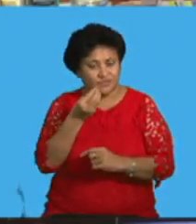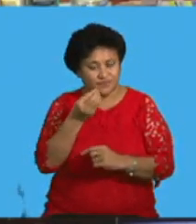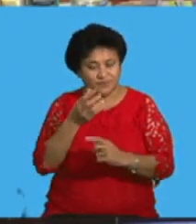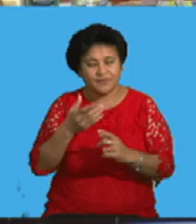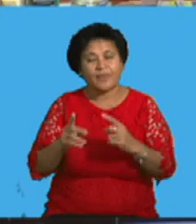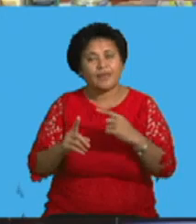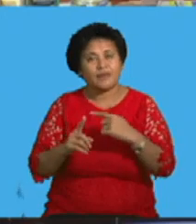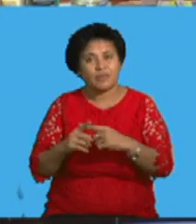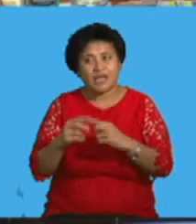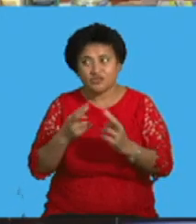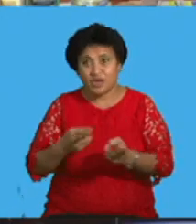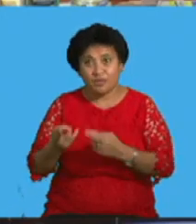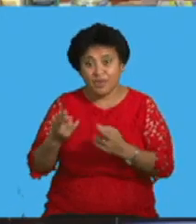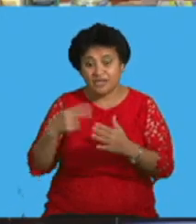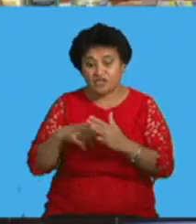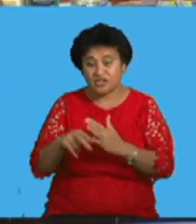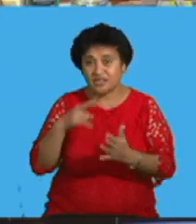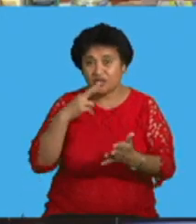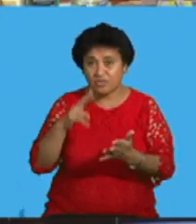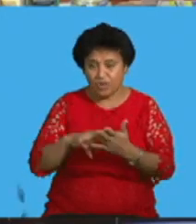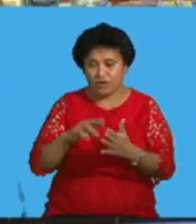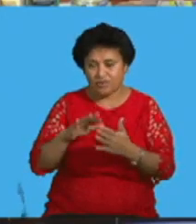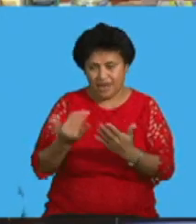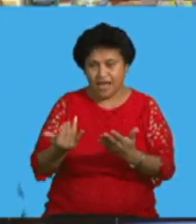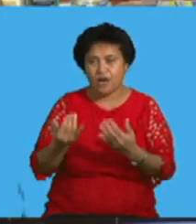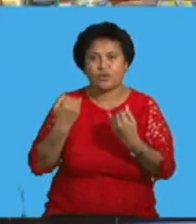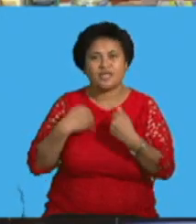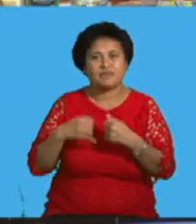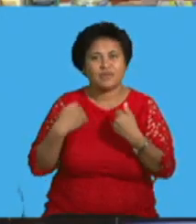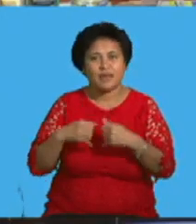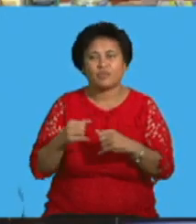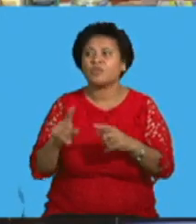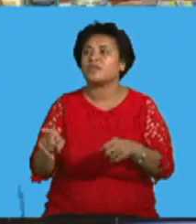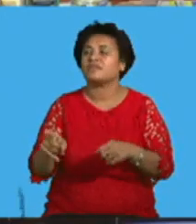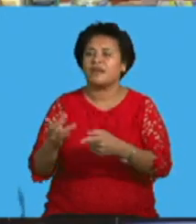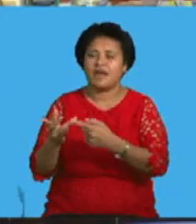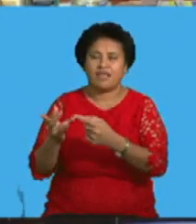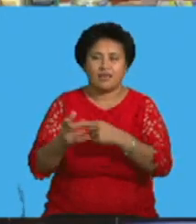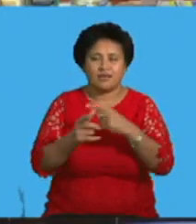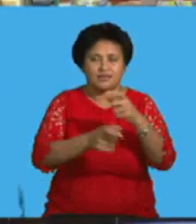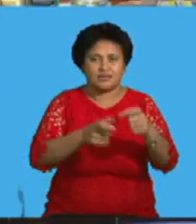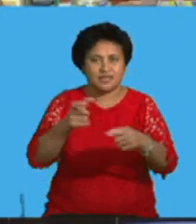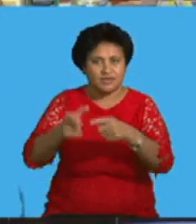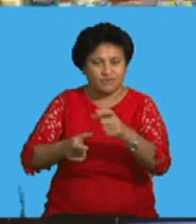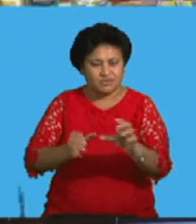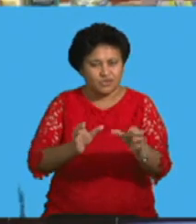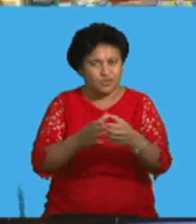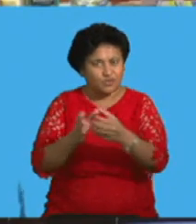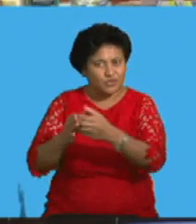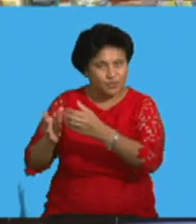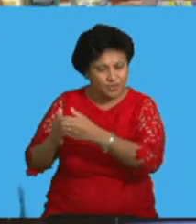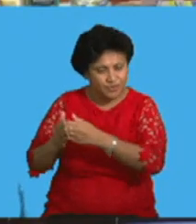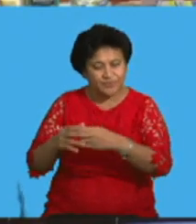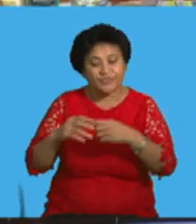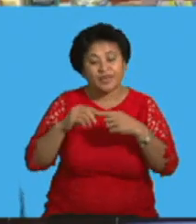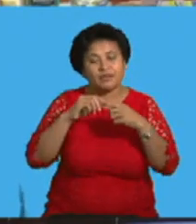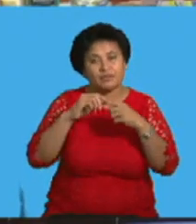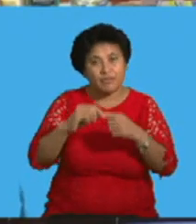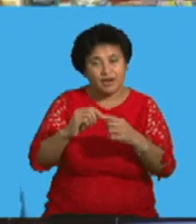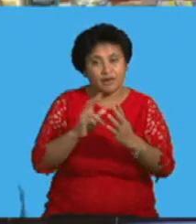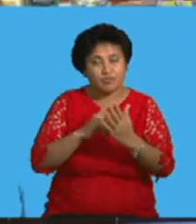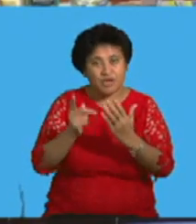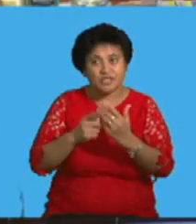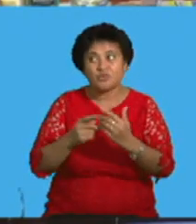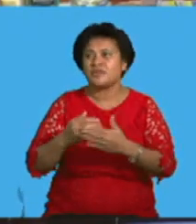for the report are now being implemented with relevant stakeholders. These include pilot projects with